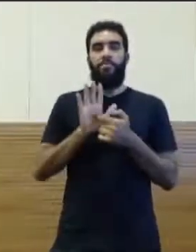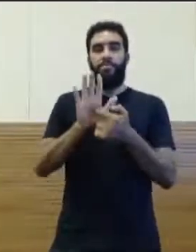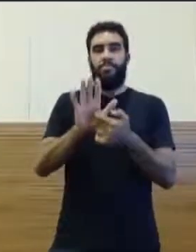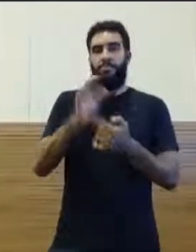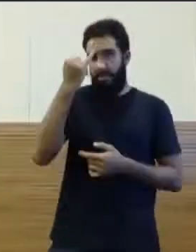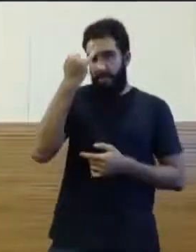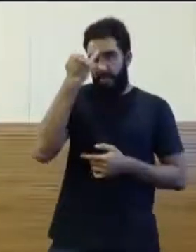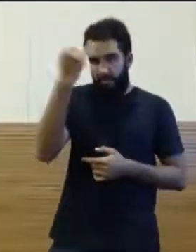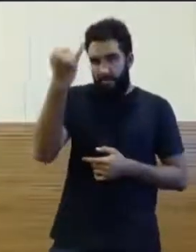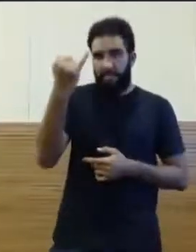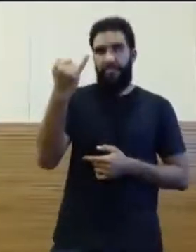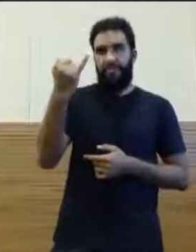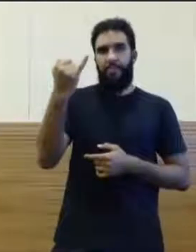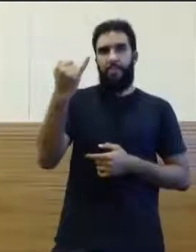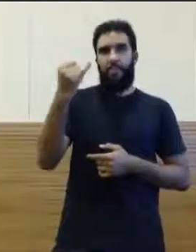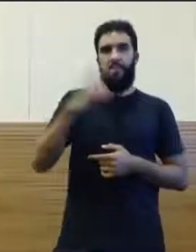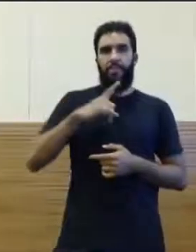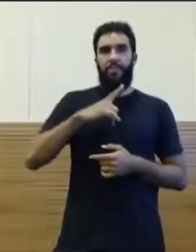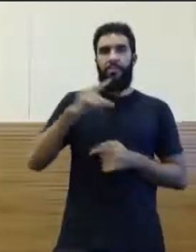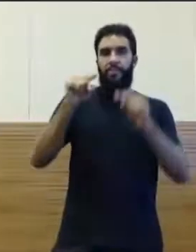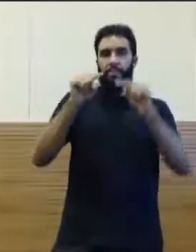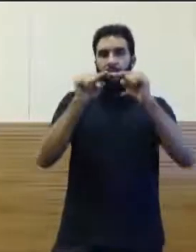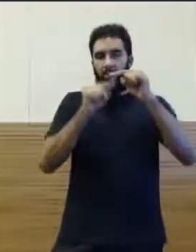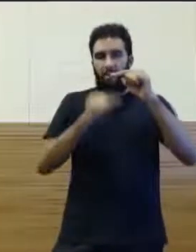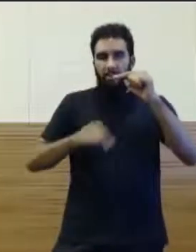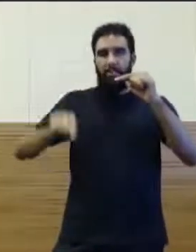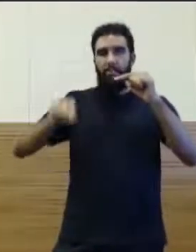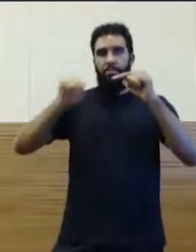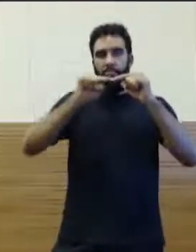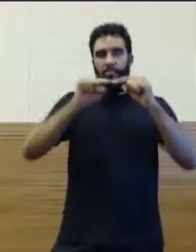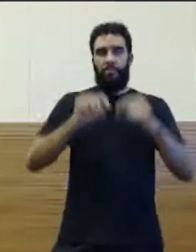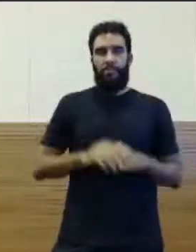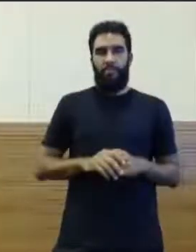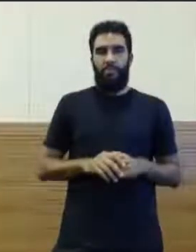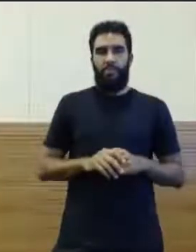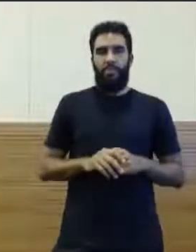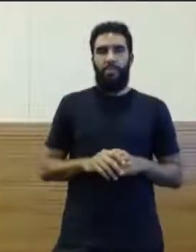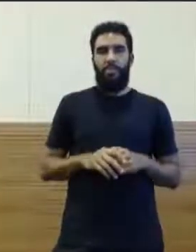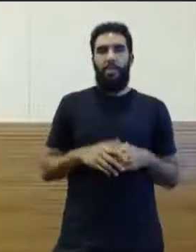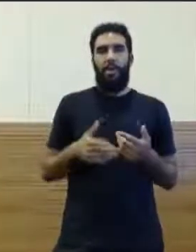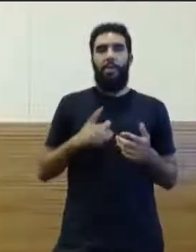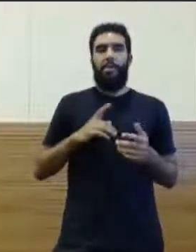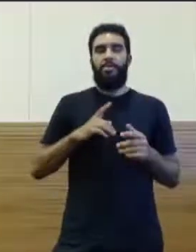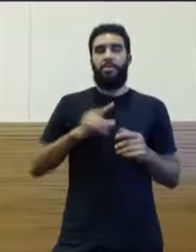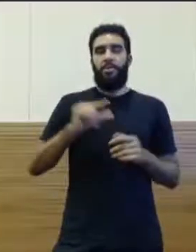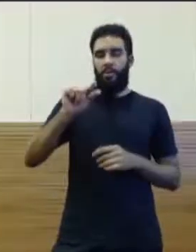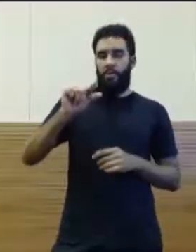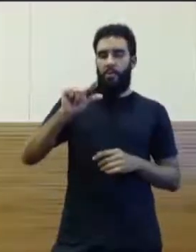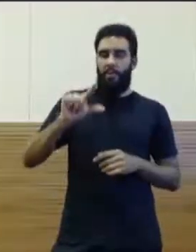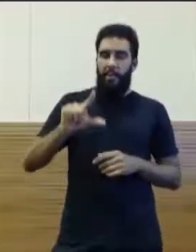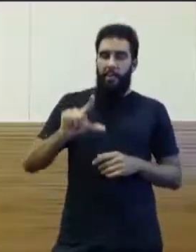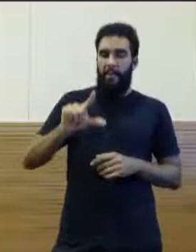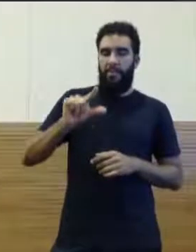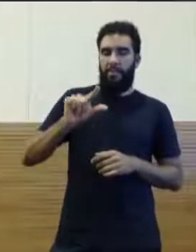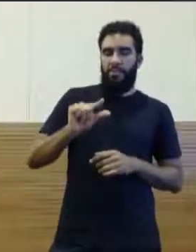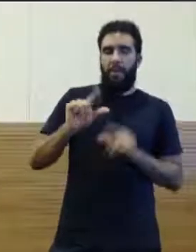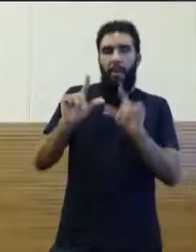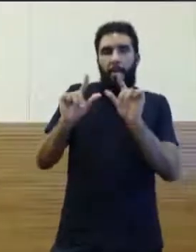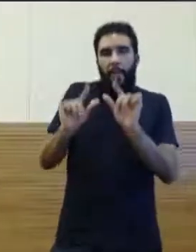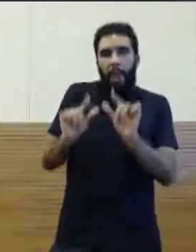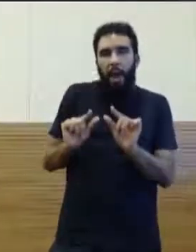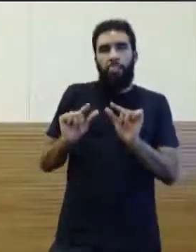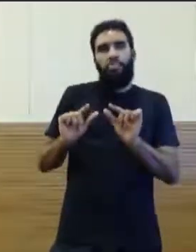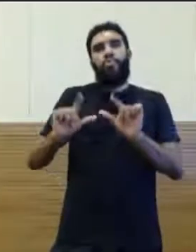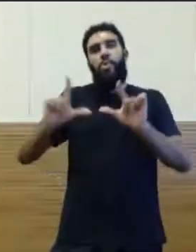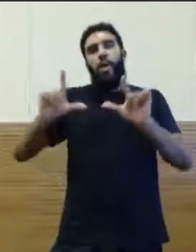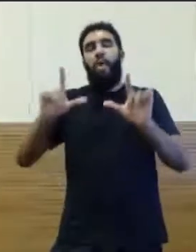meals, and this gives an idea of this circle that is within the spoon. Those at a higher level